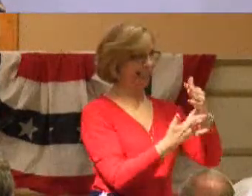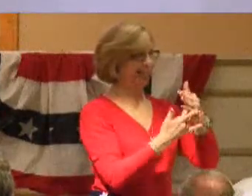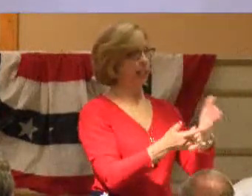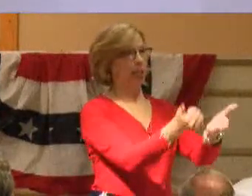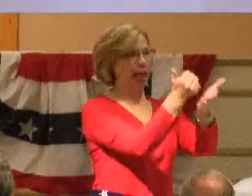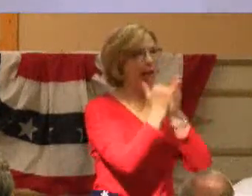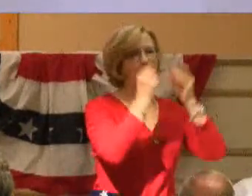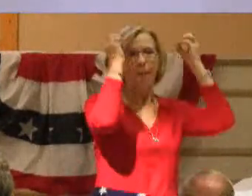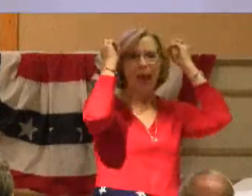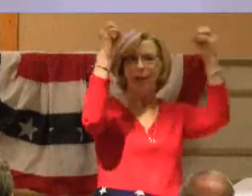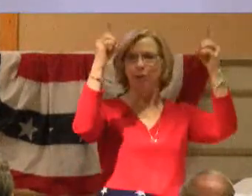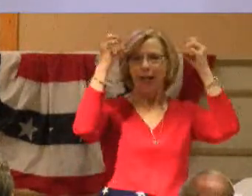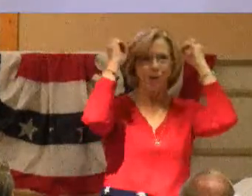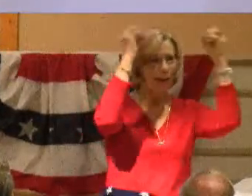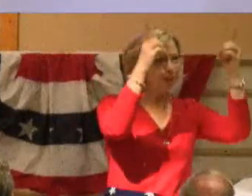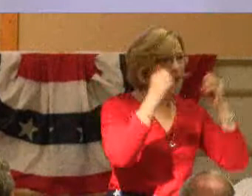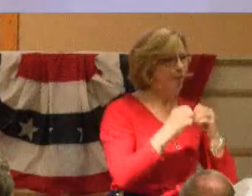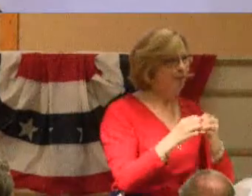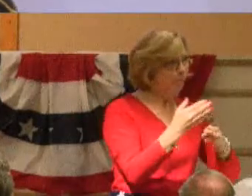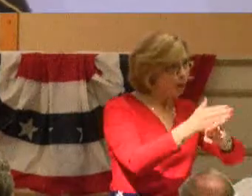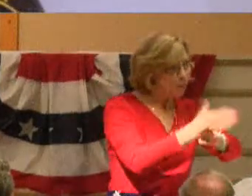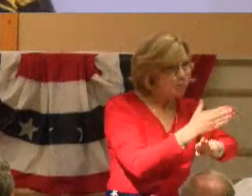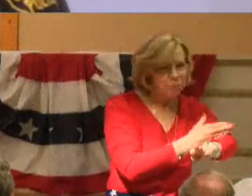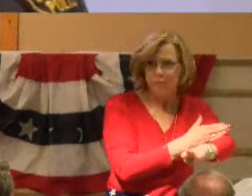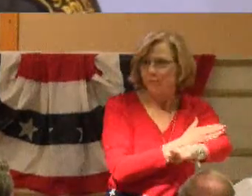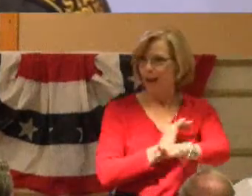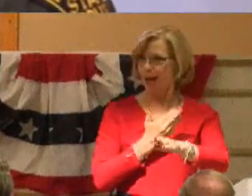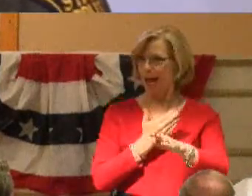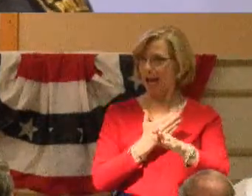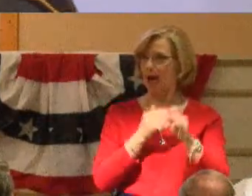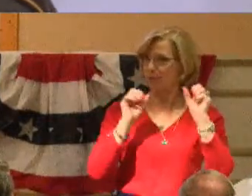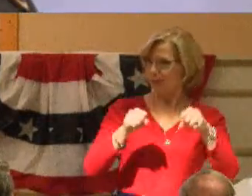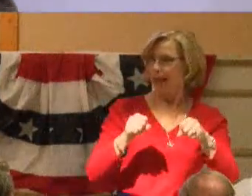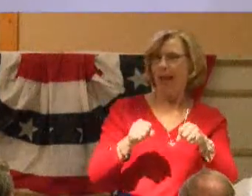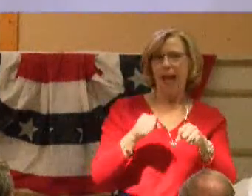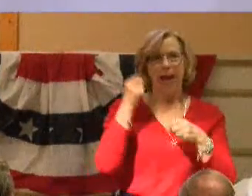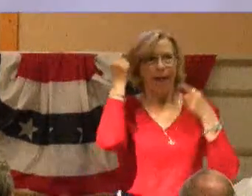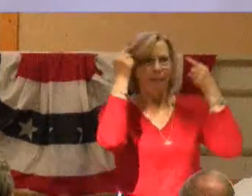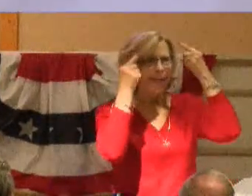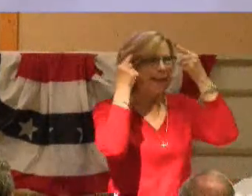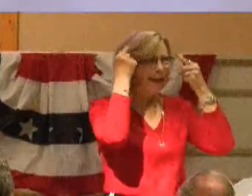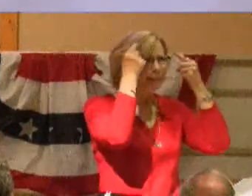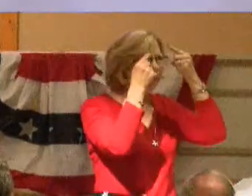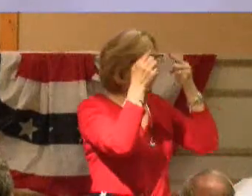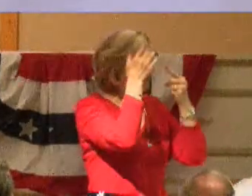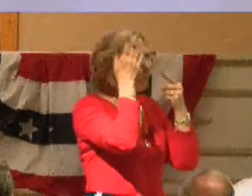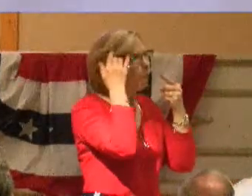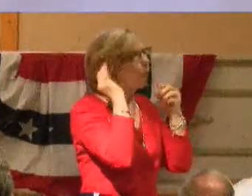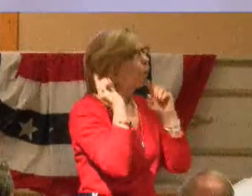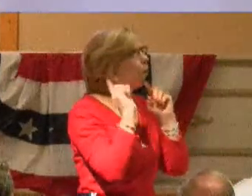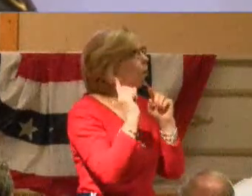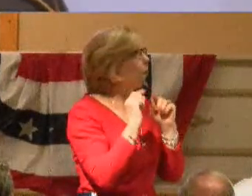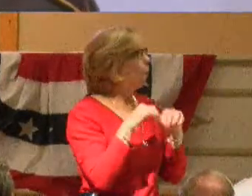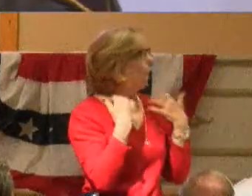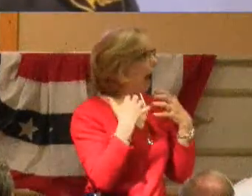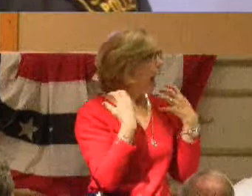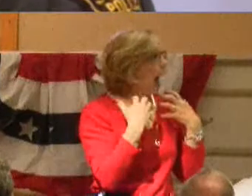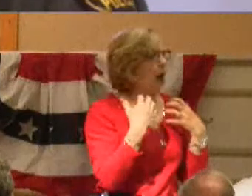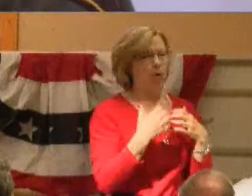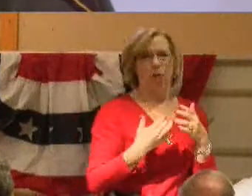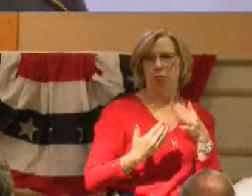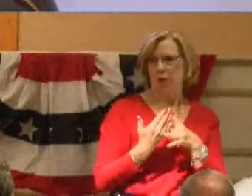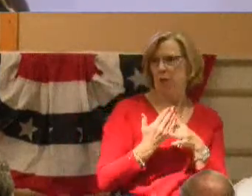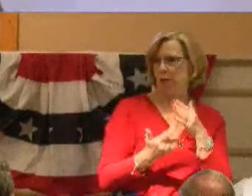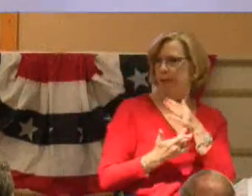education is certainly improving. And our ability to reason is quite impressive. Yet at the same